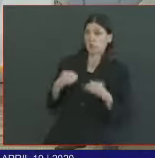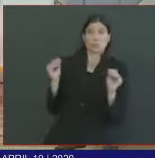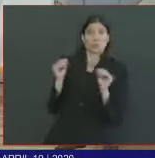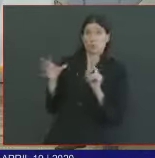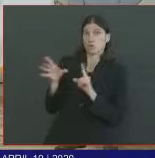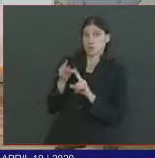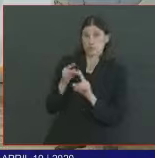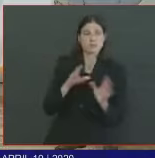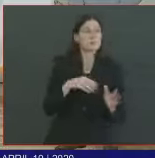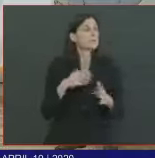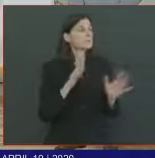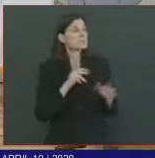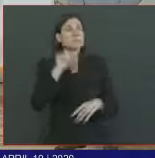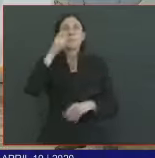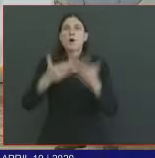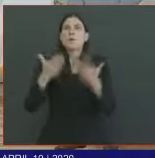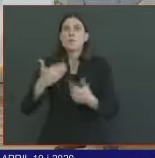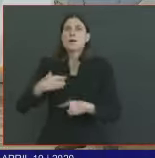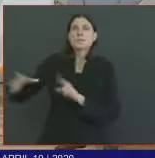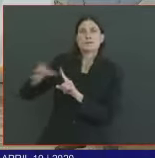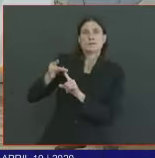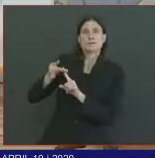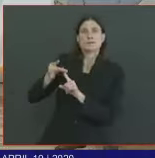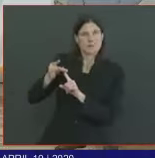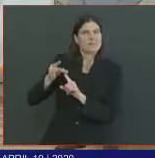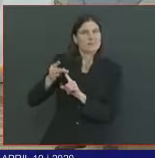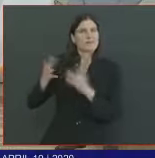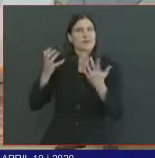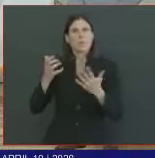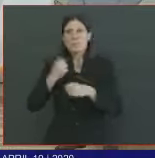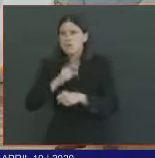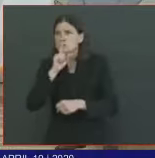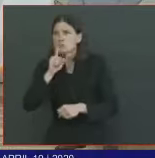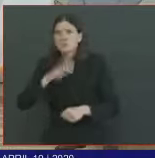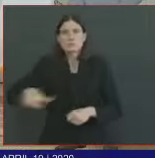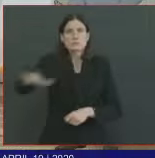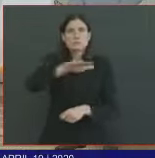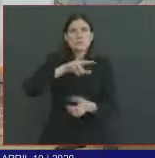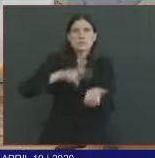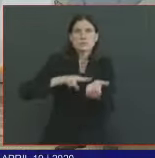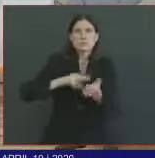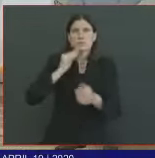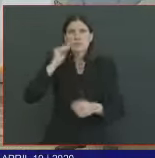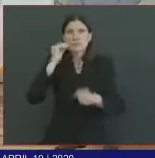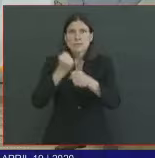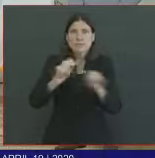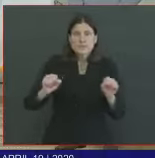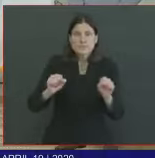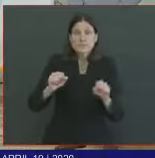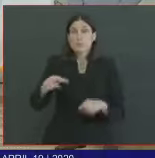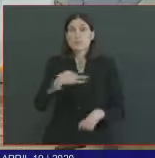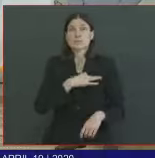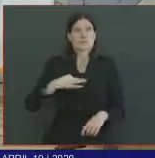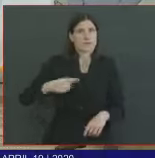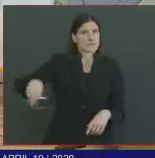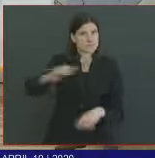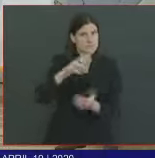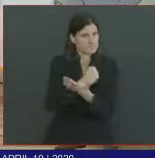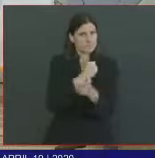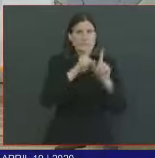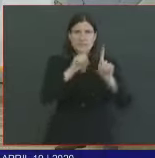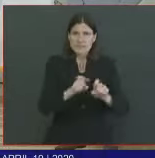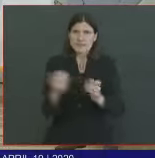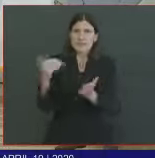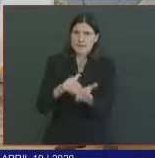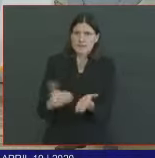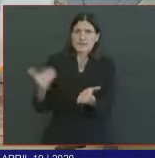list. It's really more of a surveillance type approach. I mean, surveillance is a little different than case finding. What we're just trying to do is see what everybody's doing over there, and